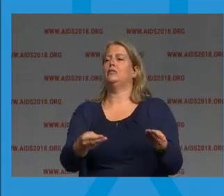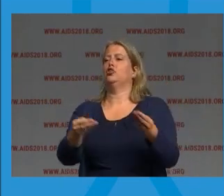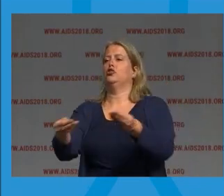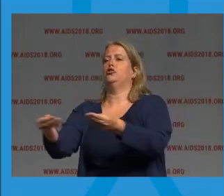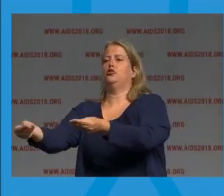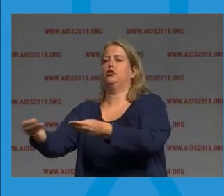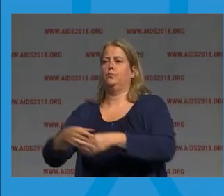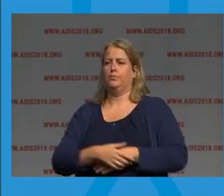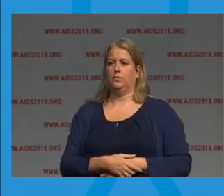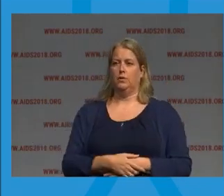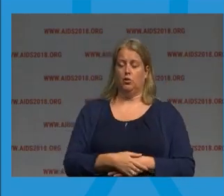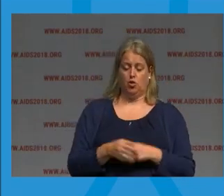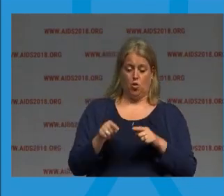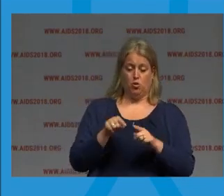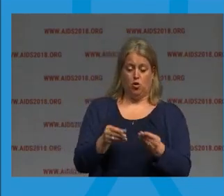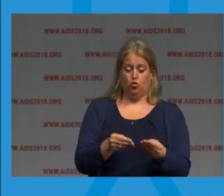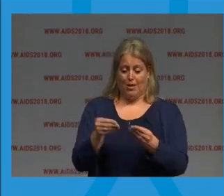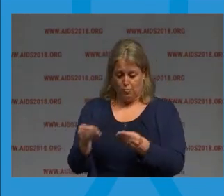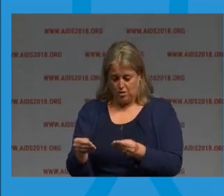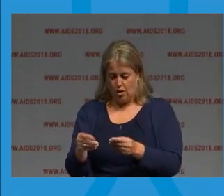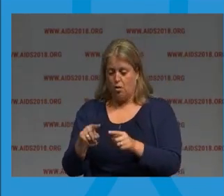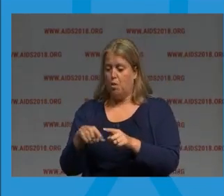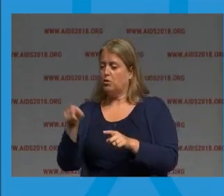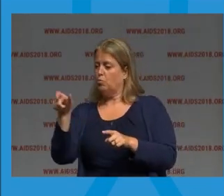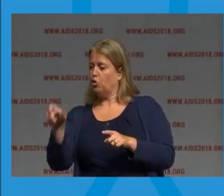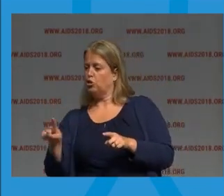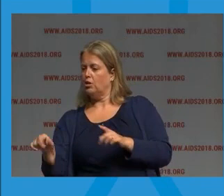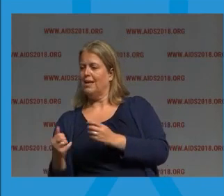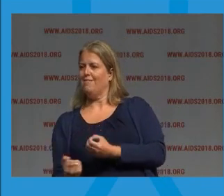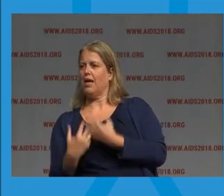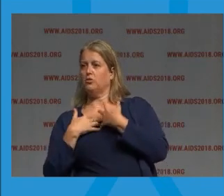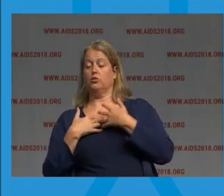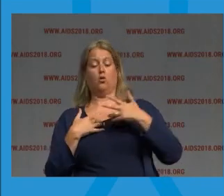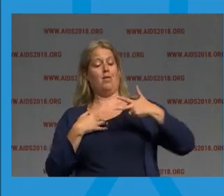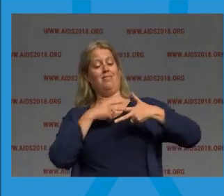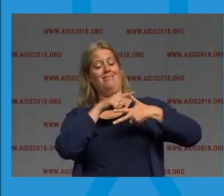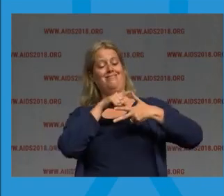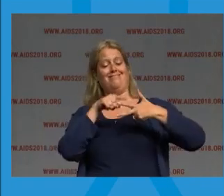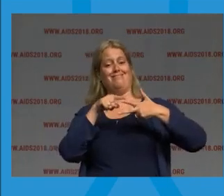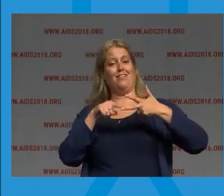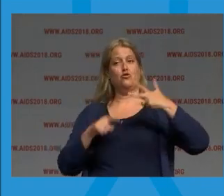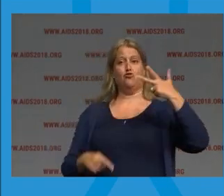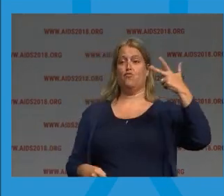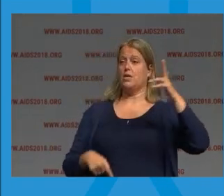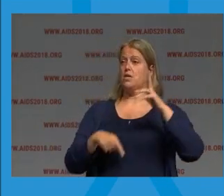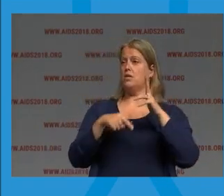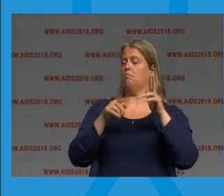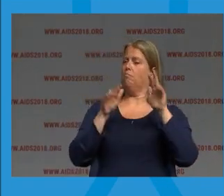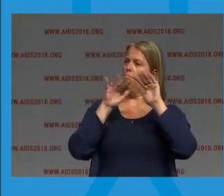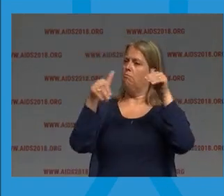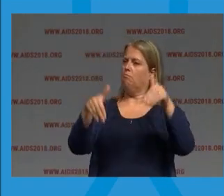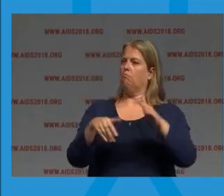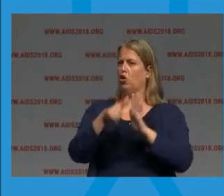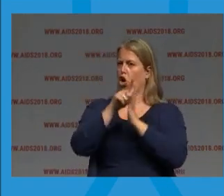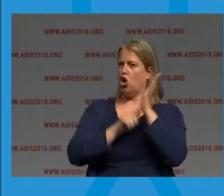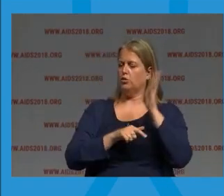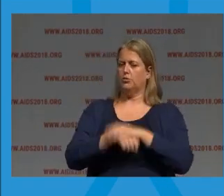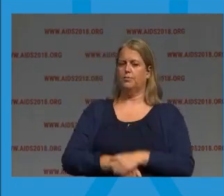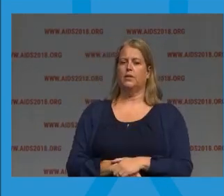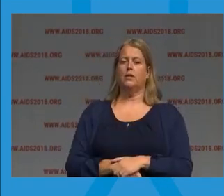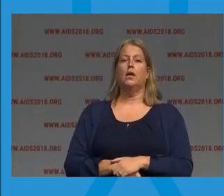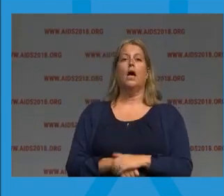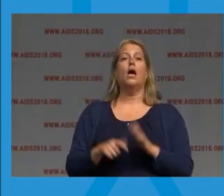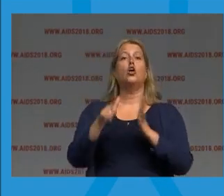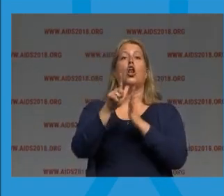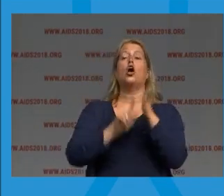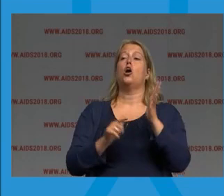the other person gets infected. So those are the three things that the law seeks to punish. And the basis of these laws is